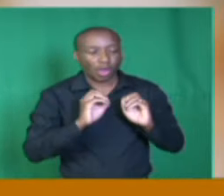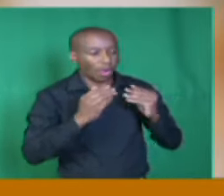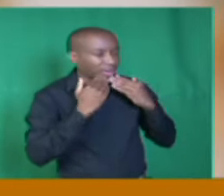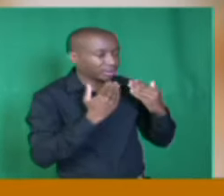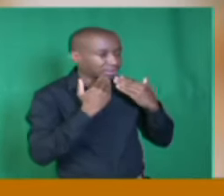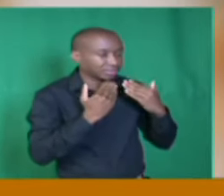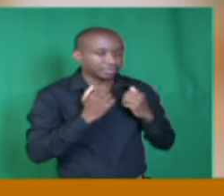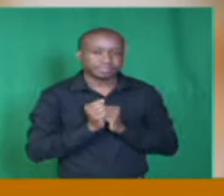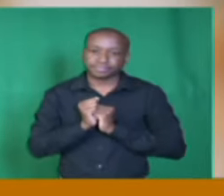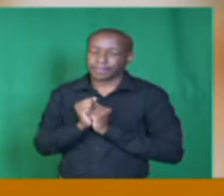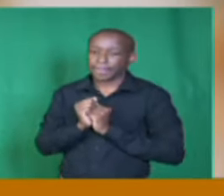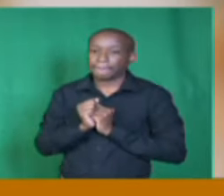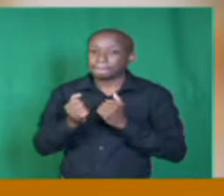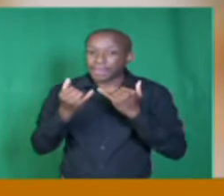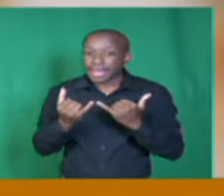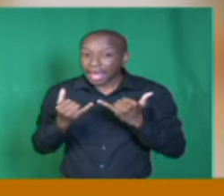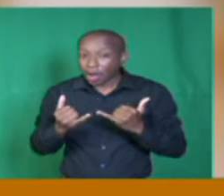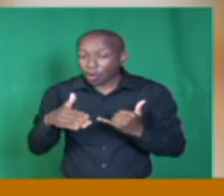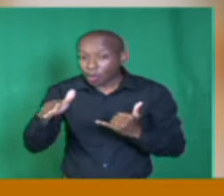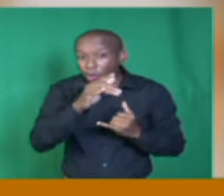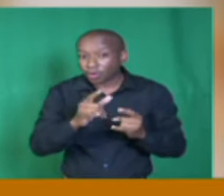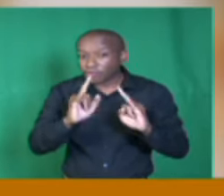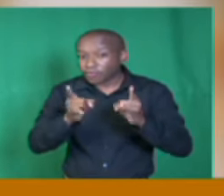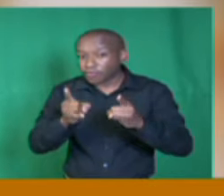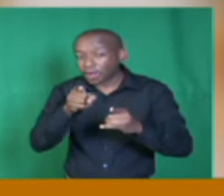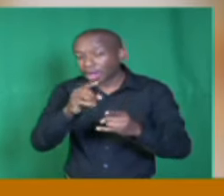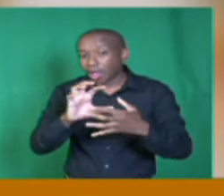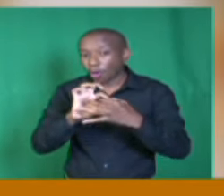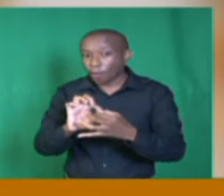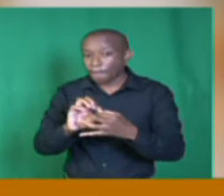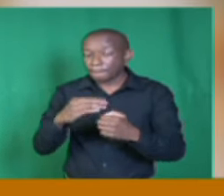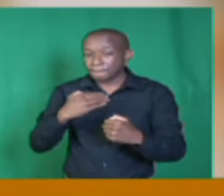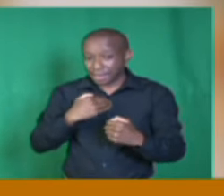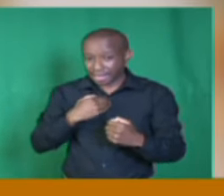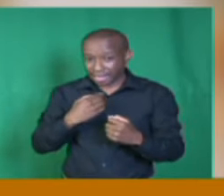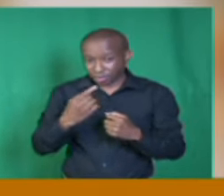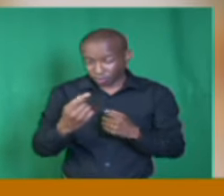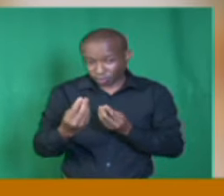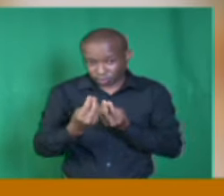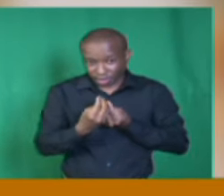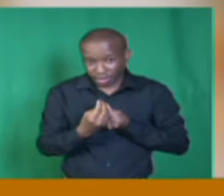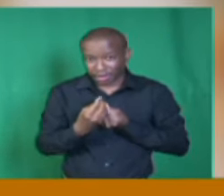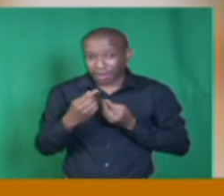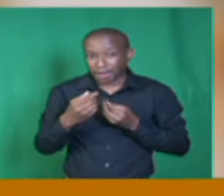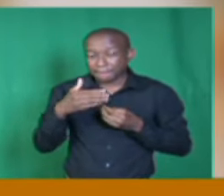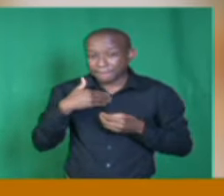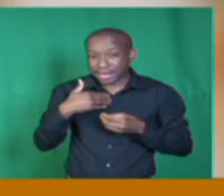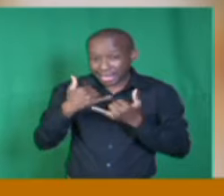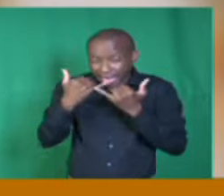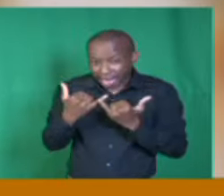very much. Viewers at home, today is going to be me and you. I'm going to take from